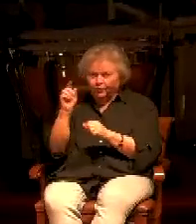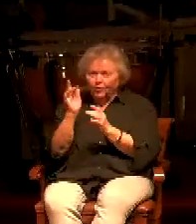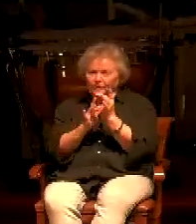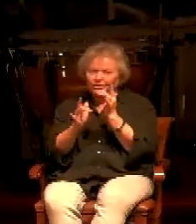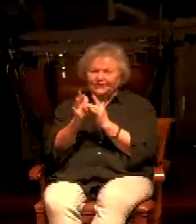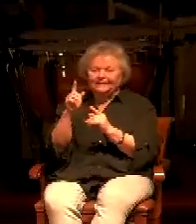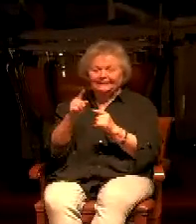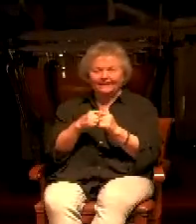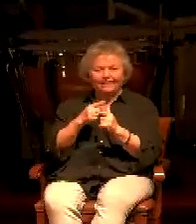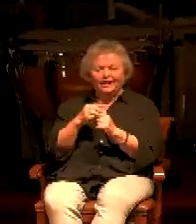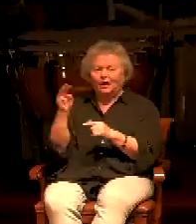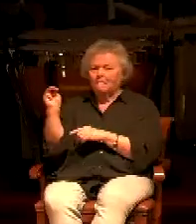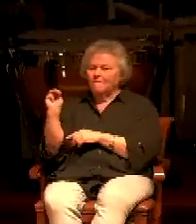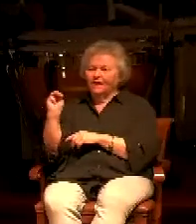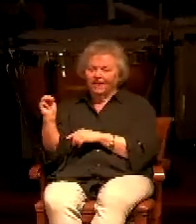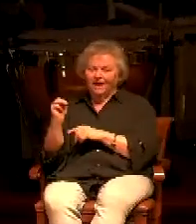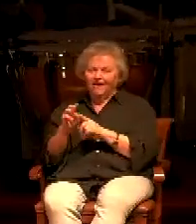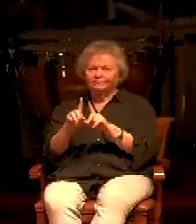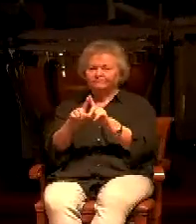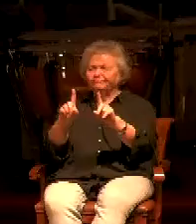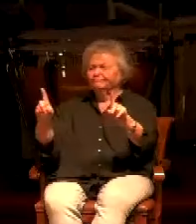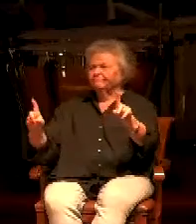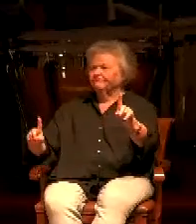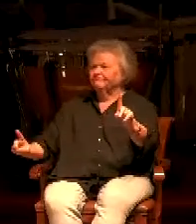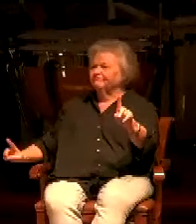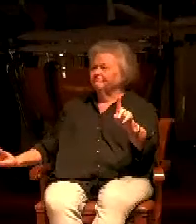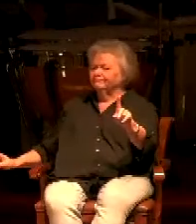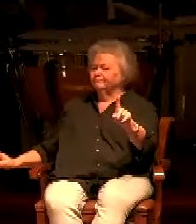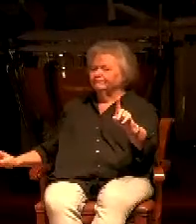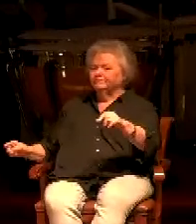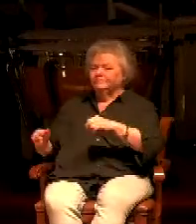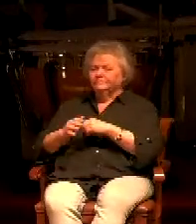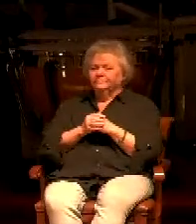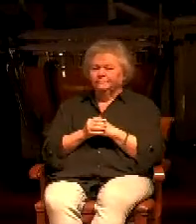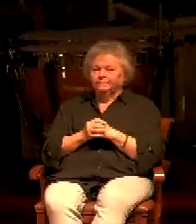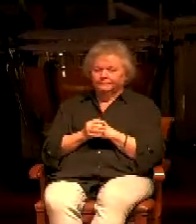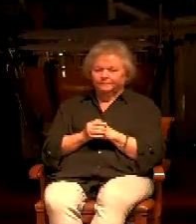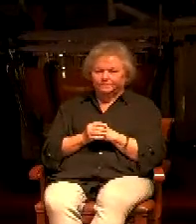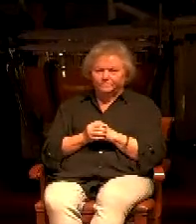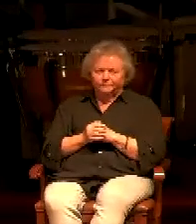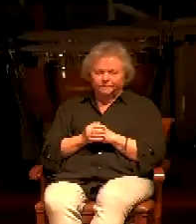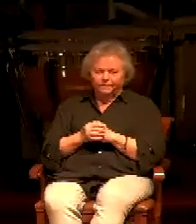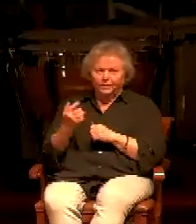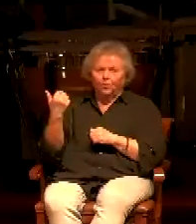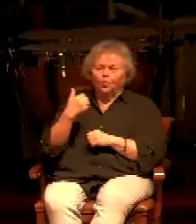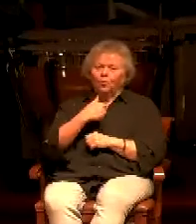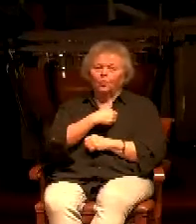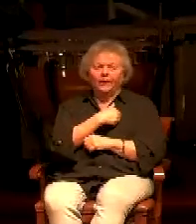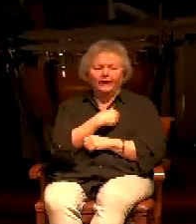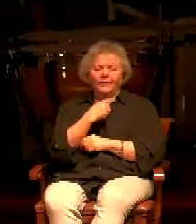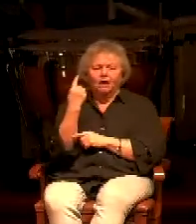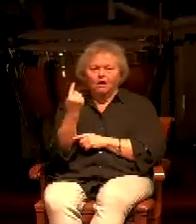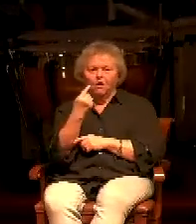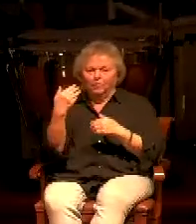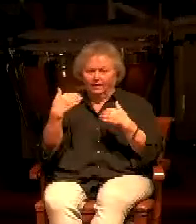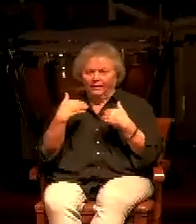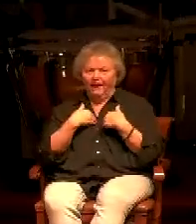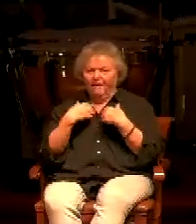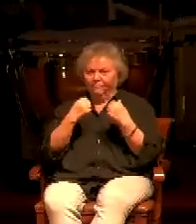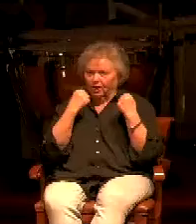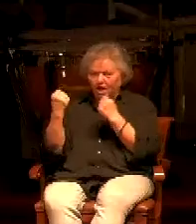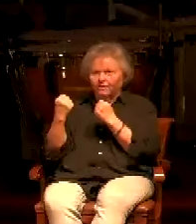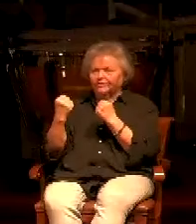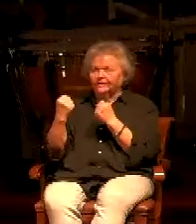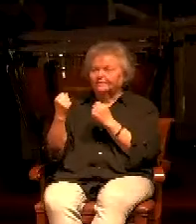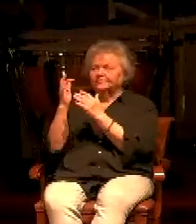We must learn from Peter that there is no confidence in our flesh, but only in Christ. We must not boast in who we